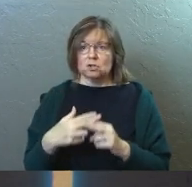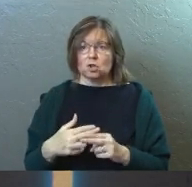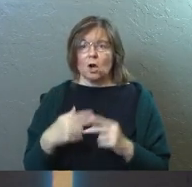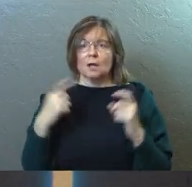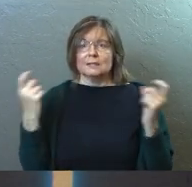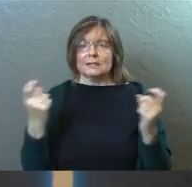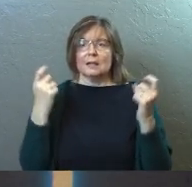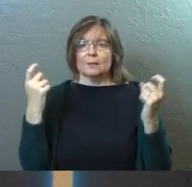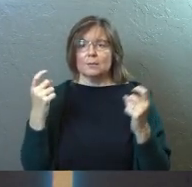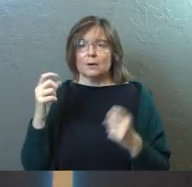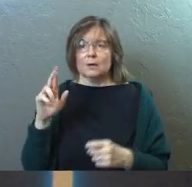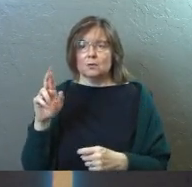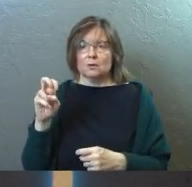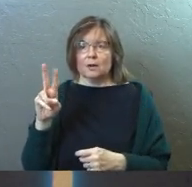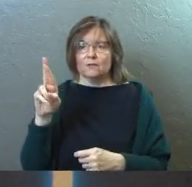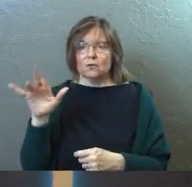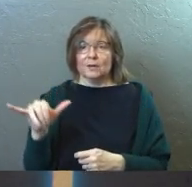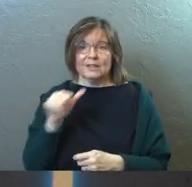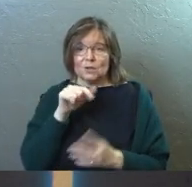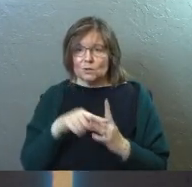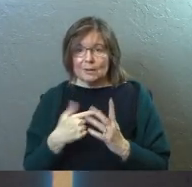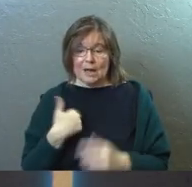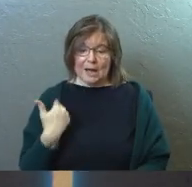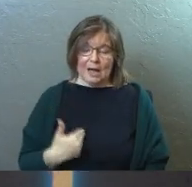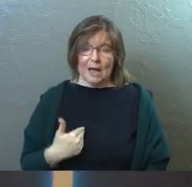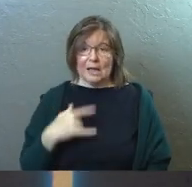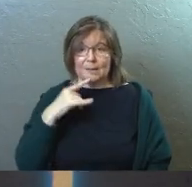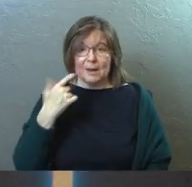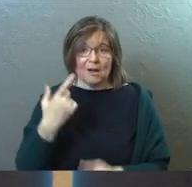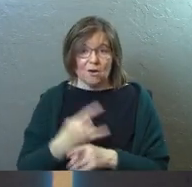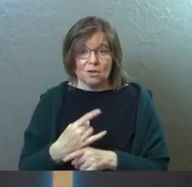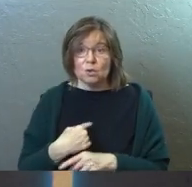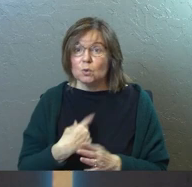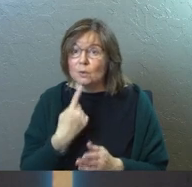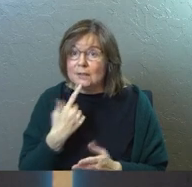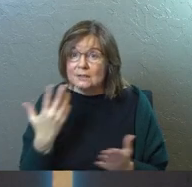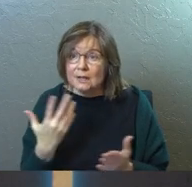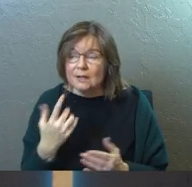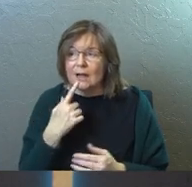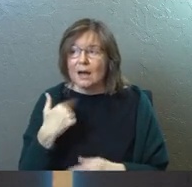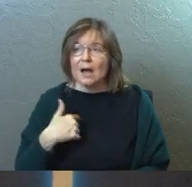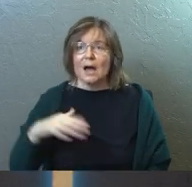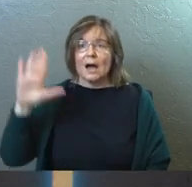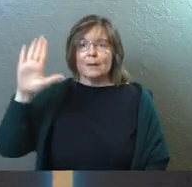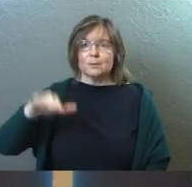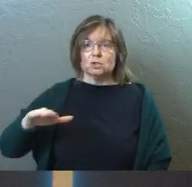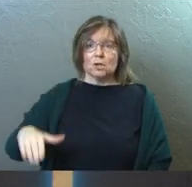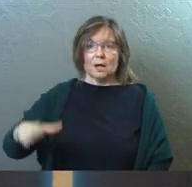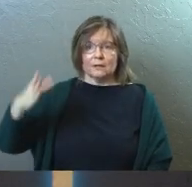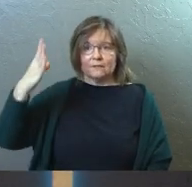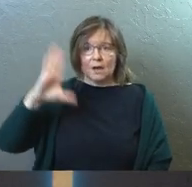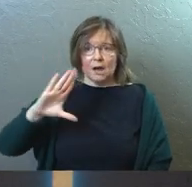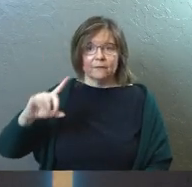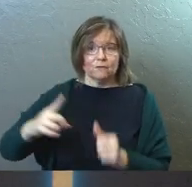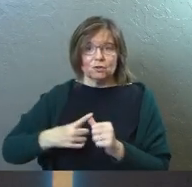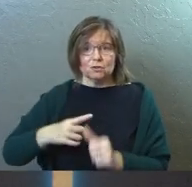called Celebrate Recovery. And they don't start by saying, I'm an alcoholic. You know what they say? They say, I'm a child of